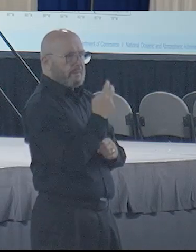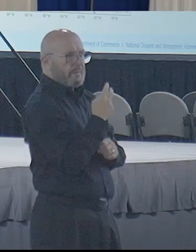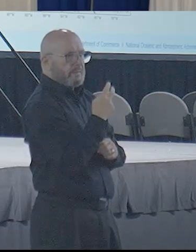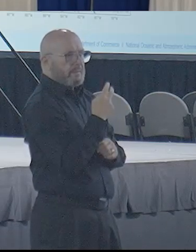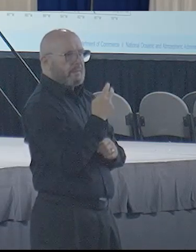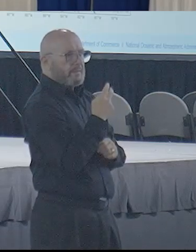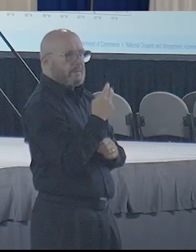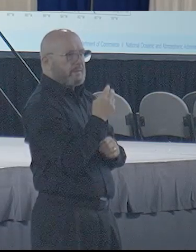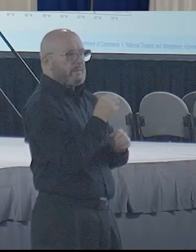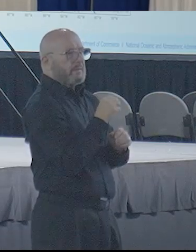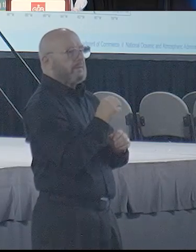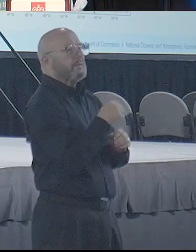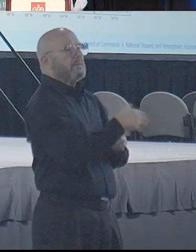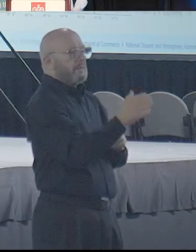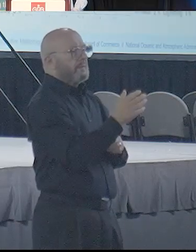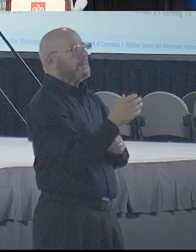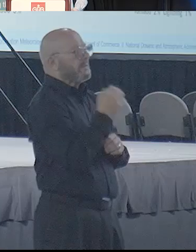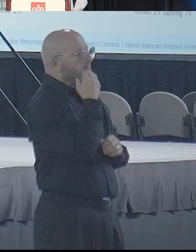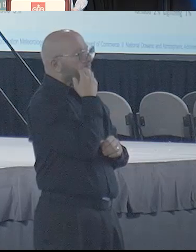making landfall, and a big uptick.